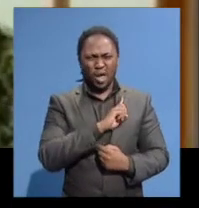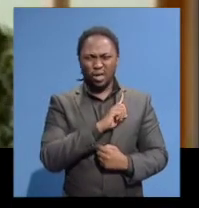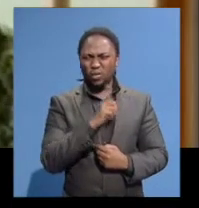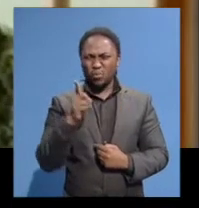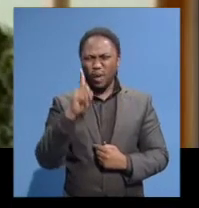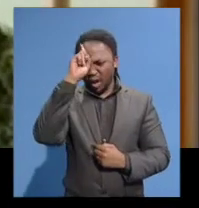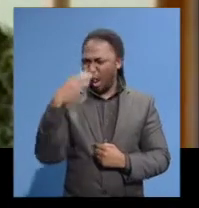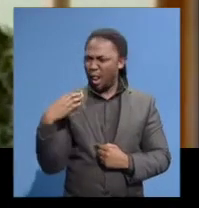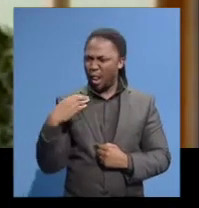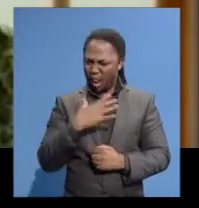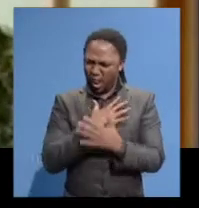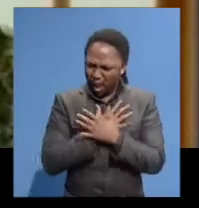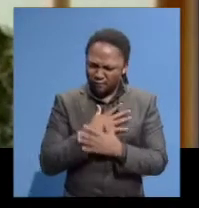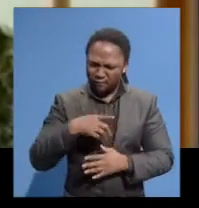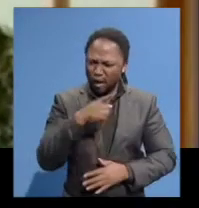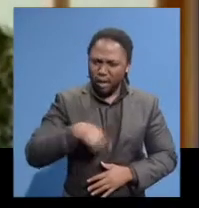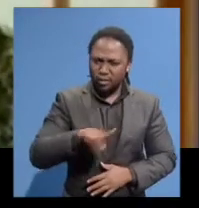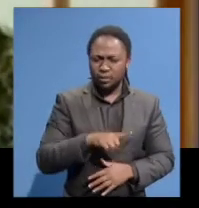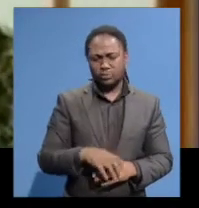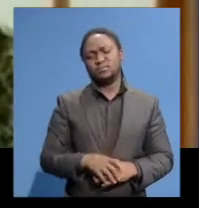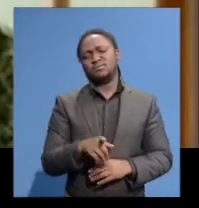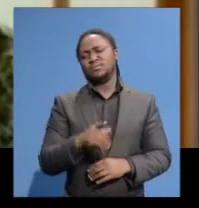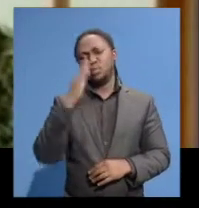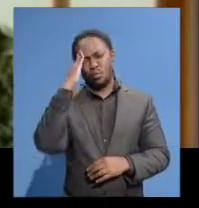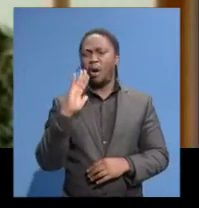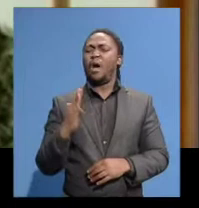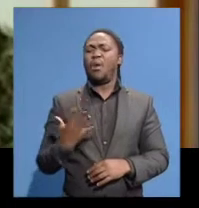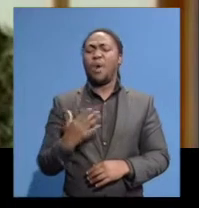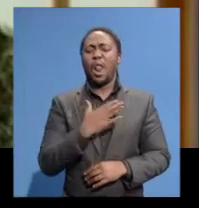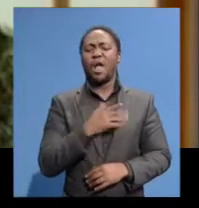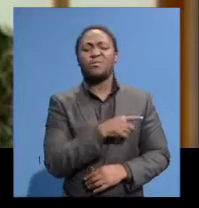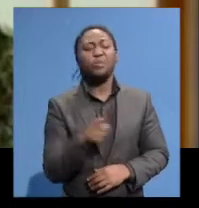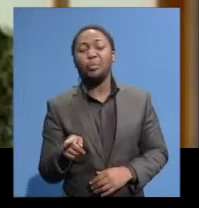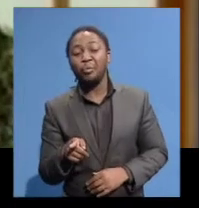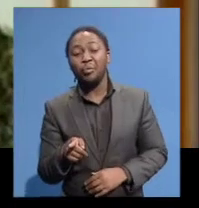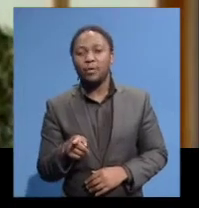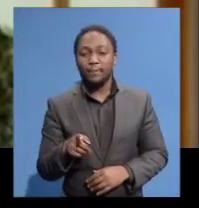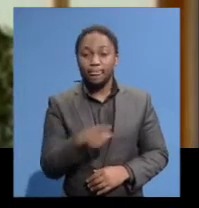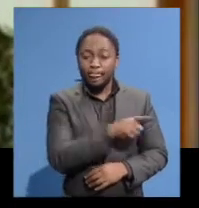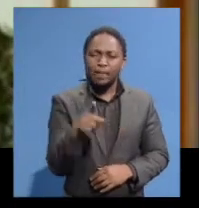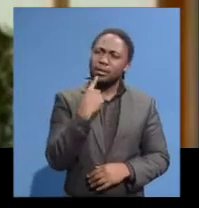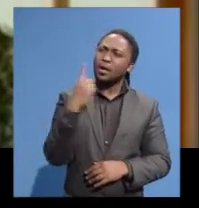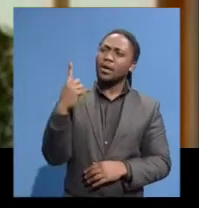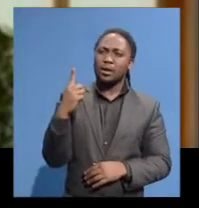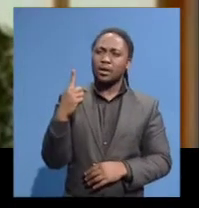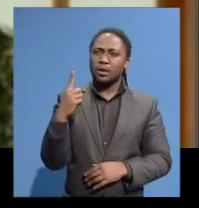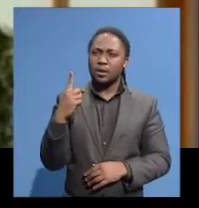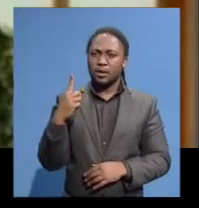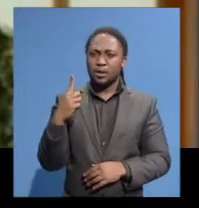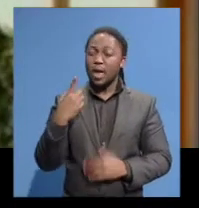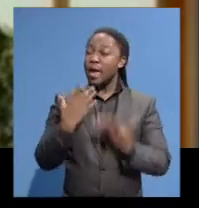And I say, "How do you know I love you?" They say when you got money